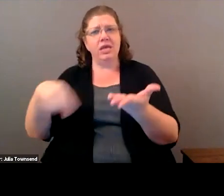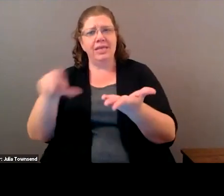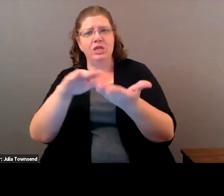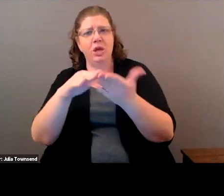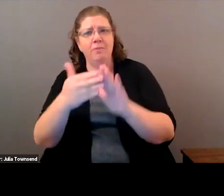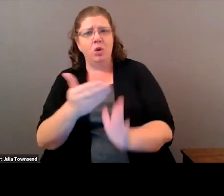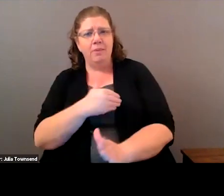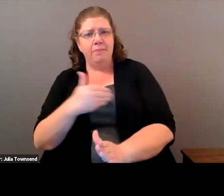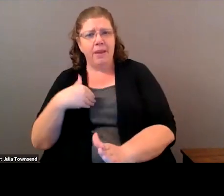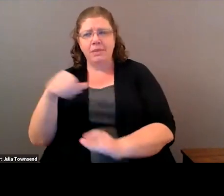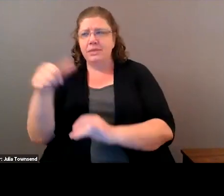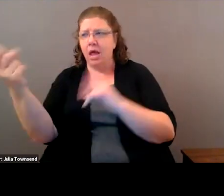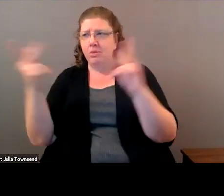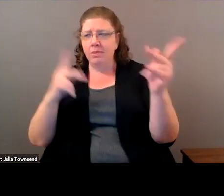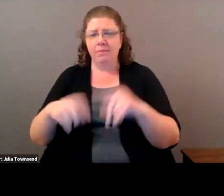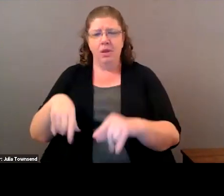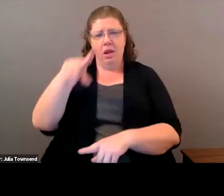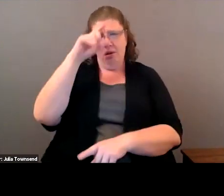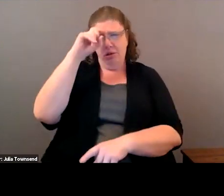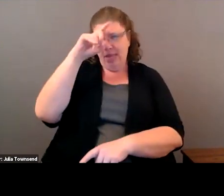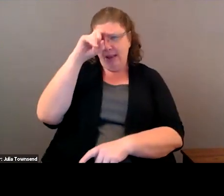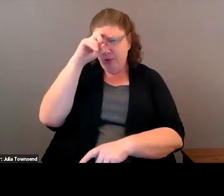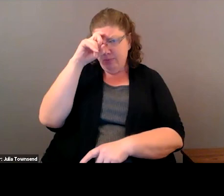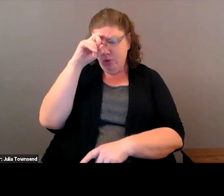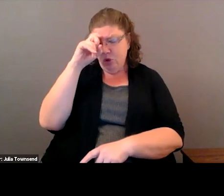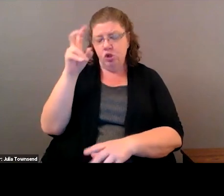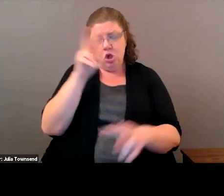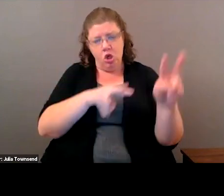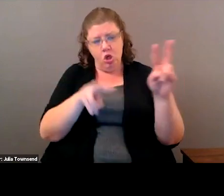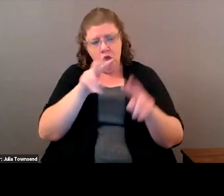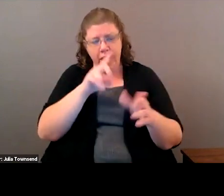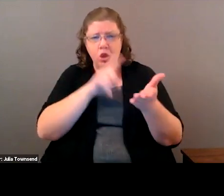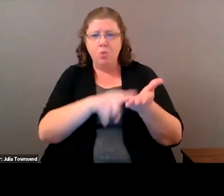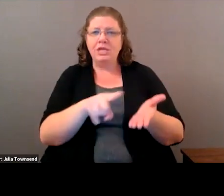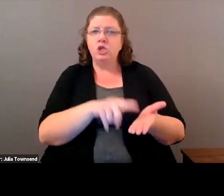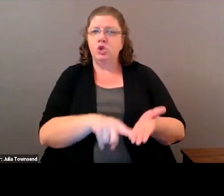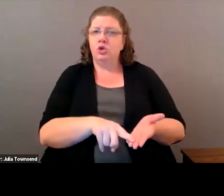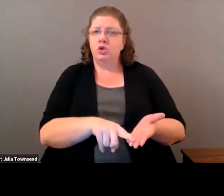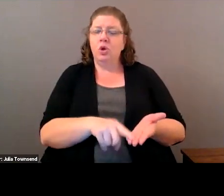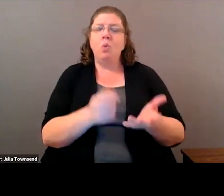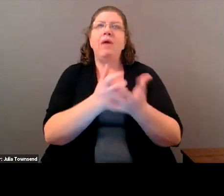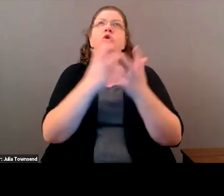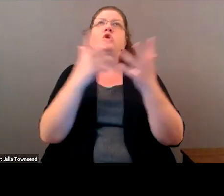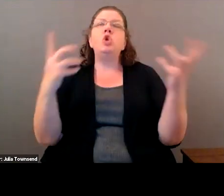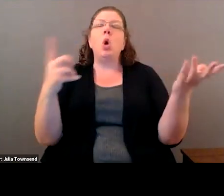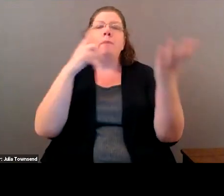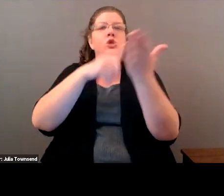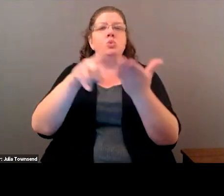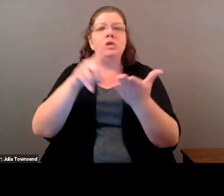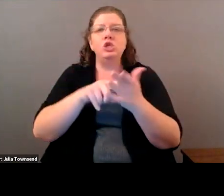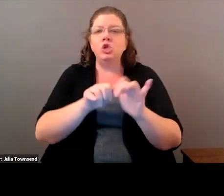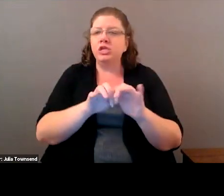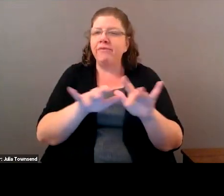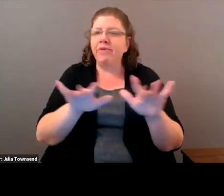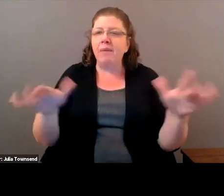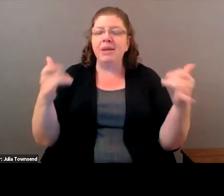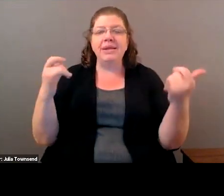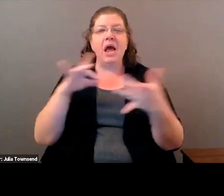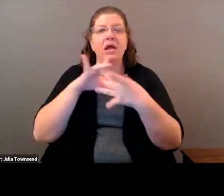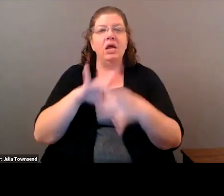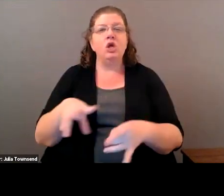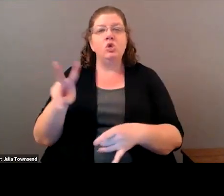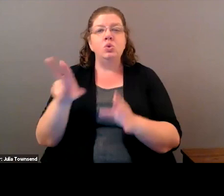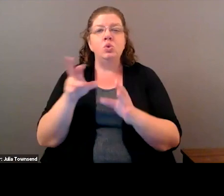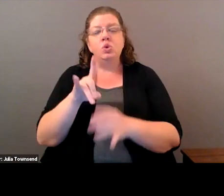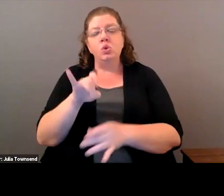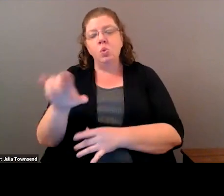members and others who are skeptical of DLI to look to the research. We have so much research available now concerning dual language